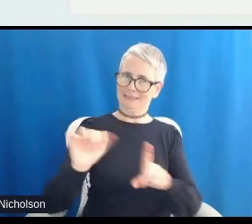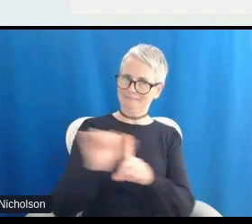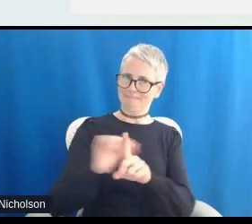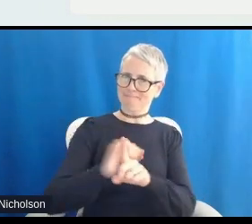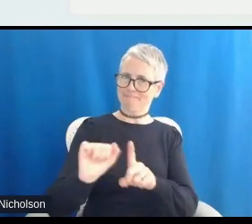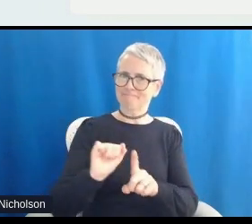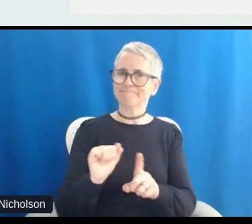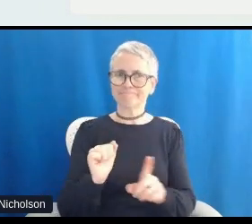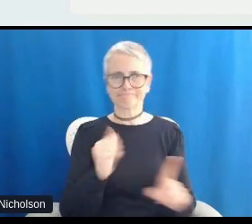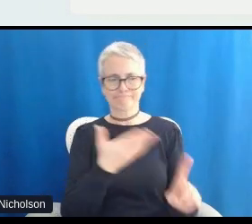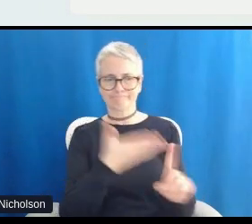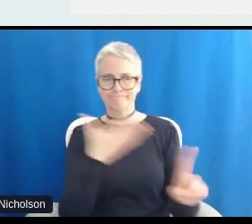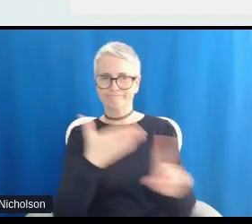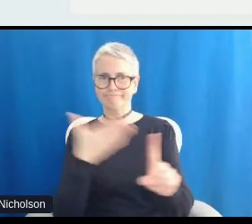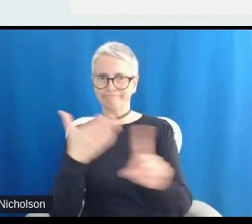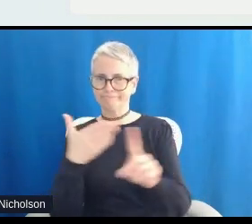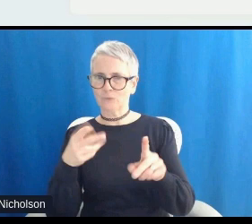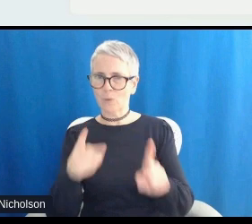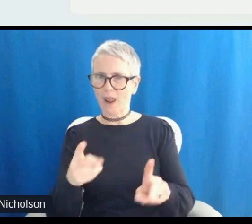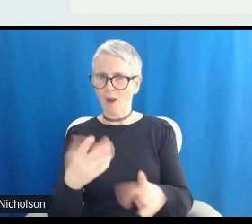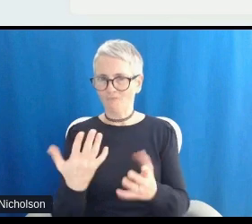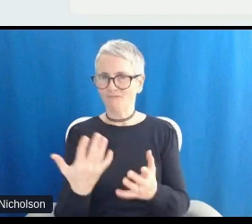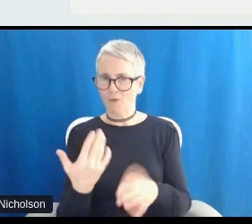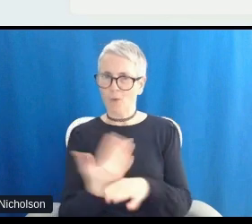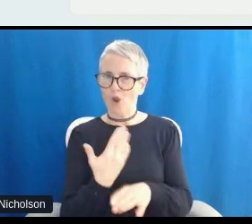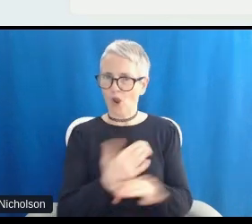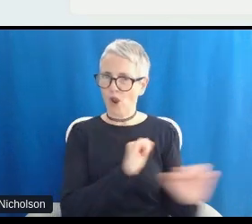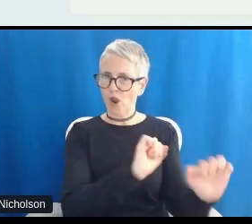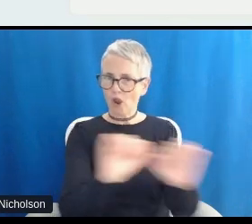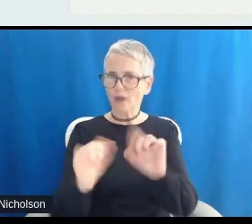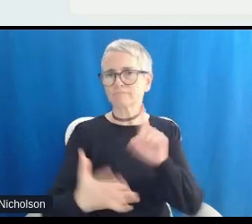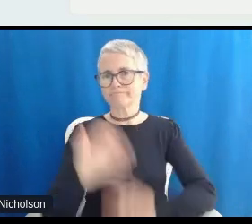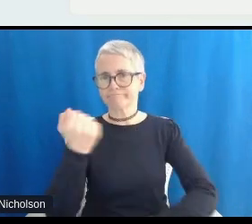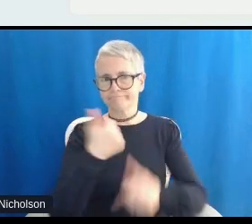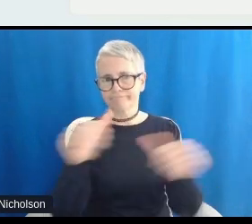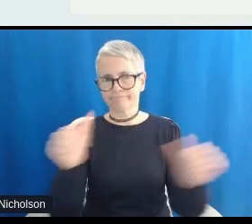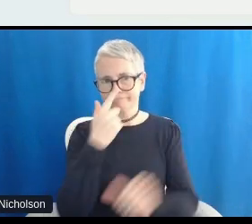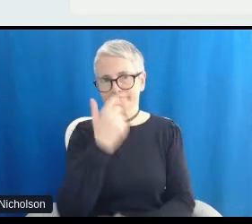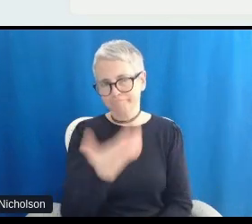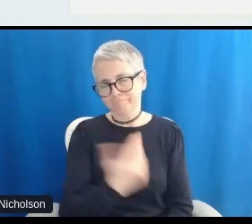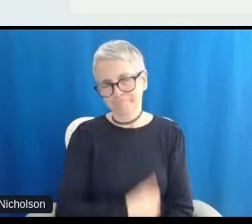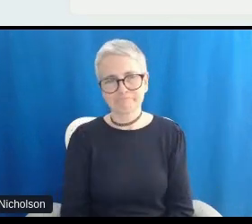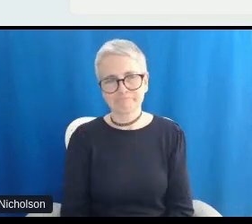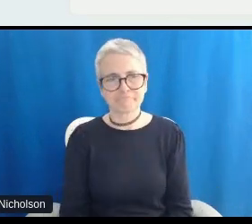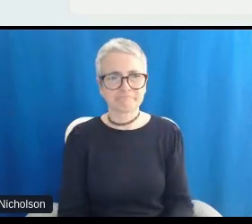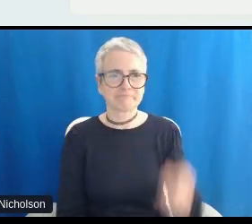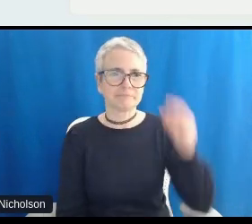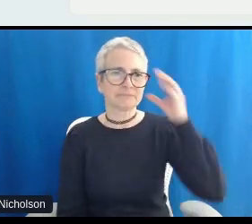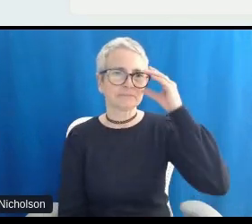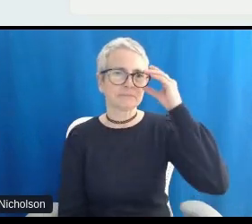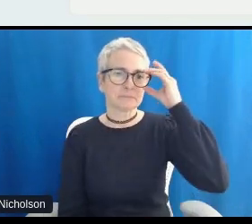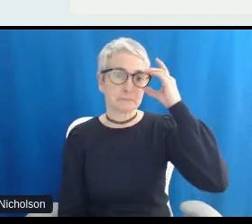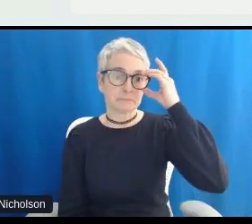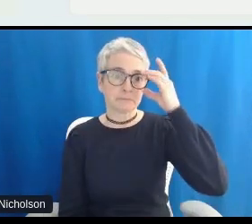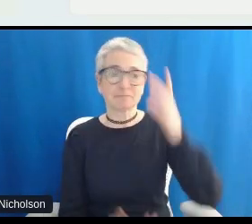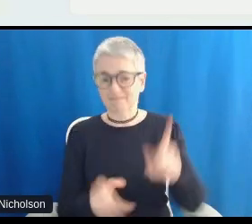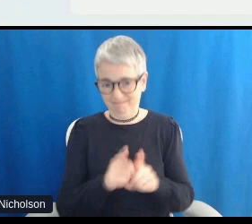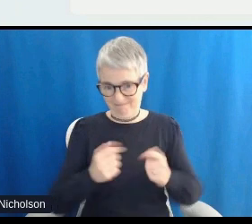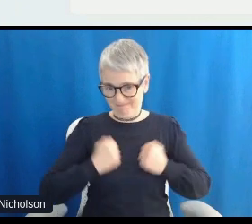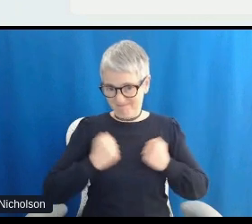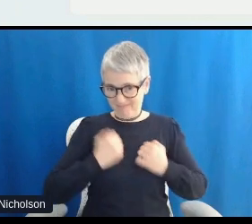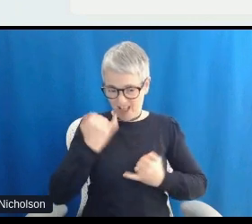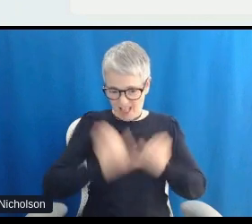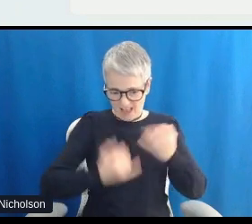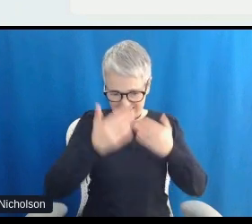recognizing individual ways of working in order to reach that kind of final stage in our process of